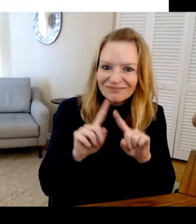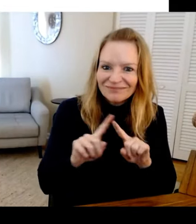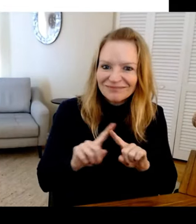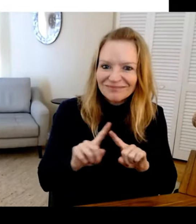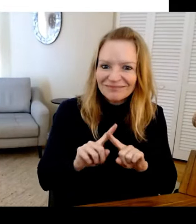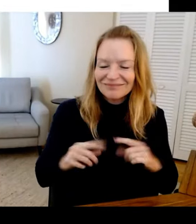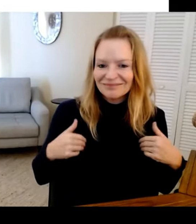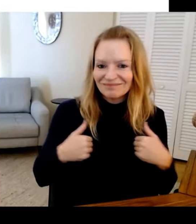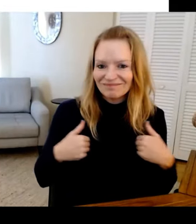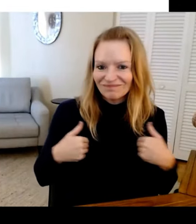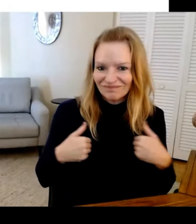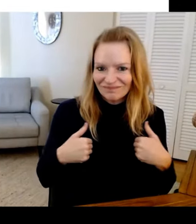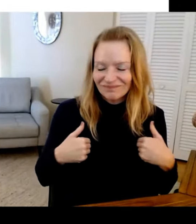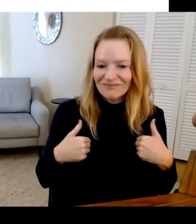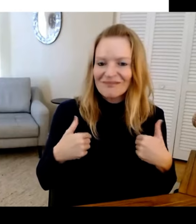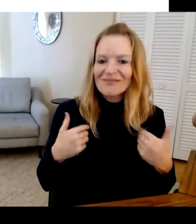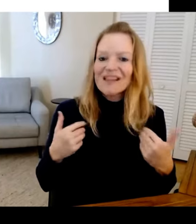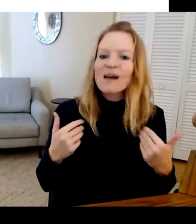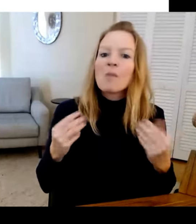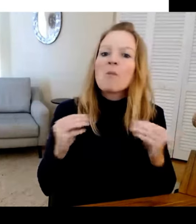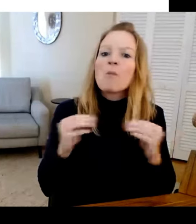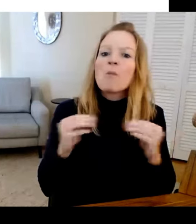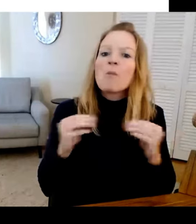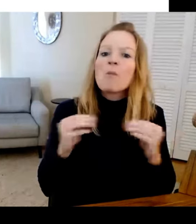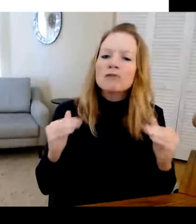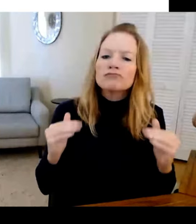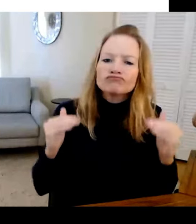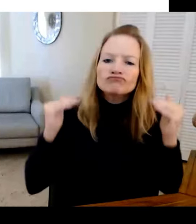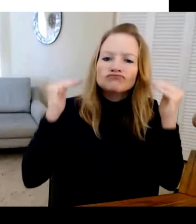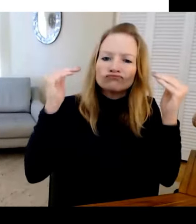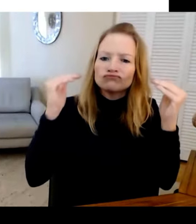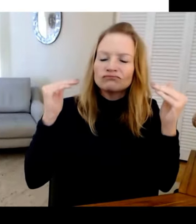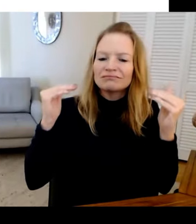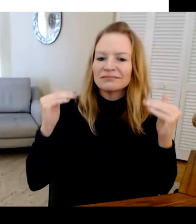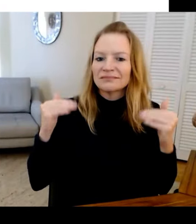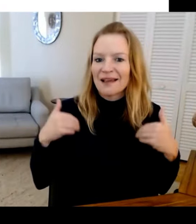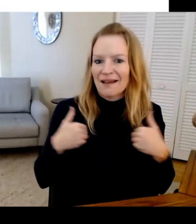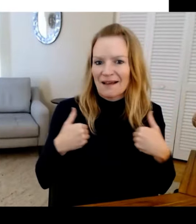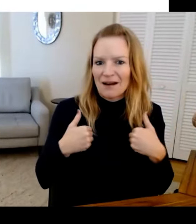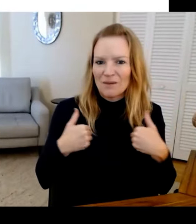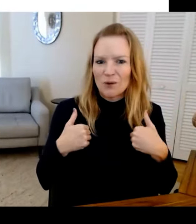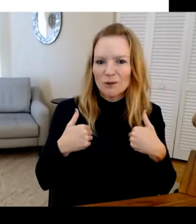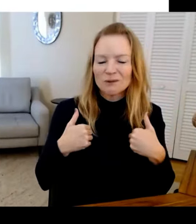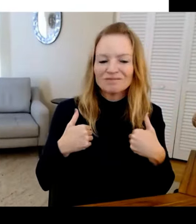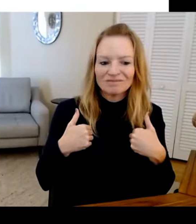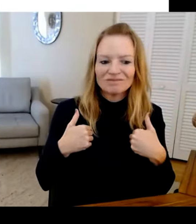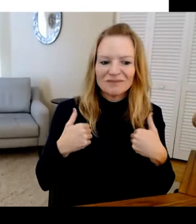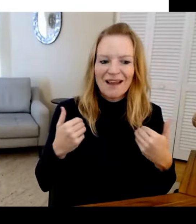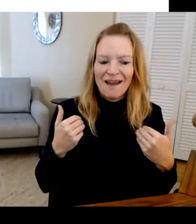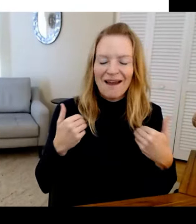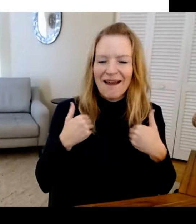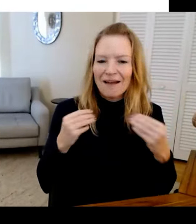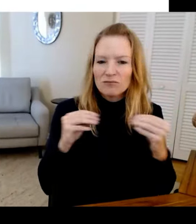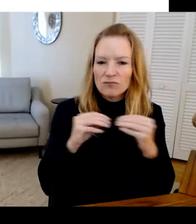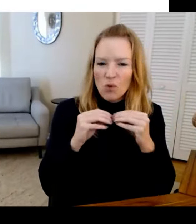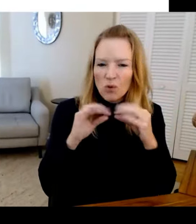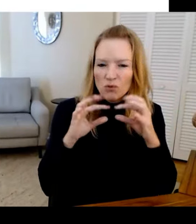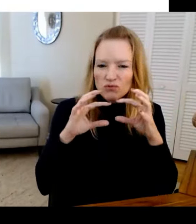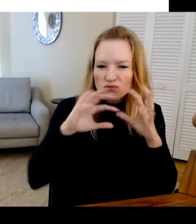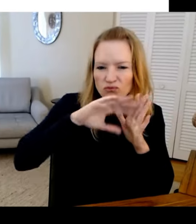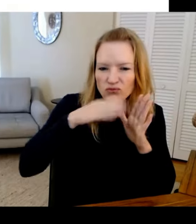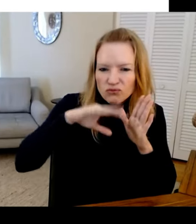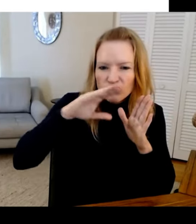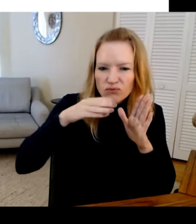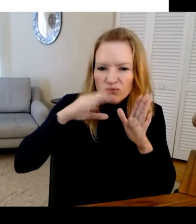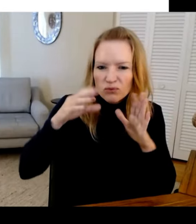you notice here, there's different animals' brains. More advanced animals